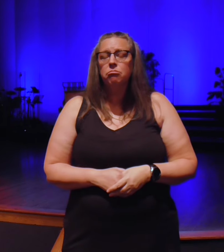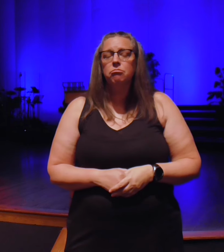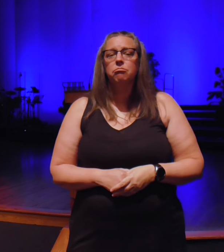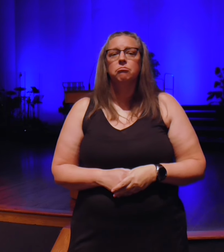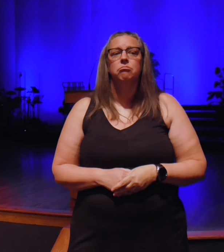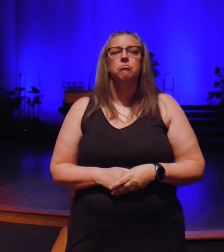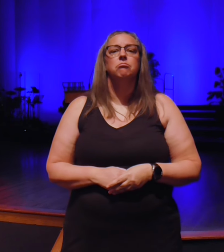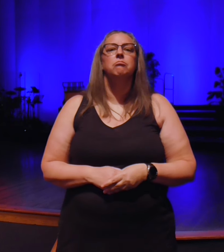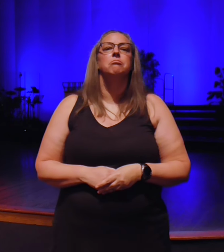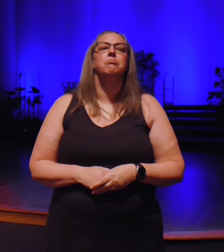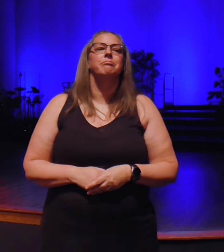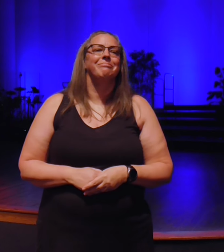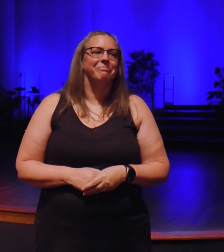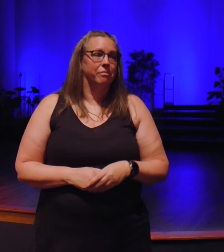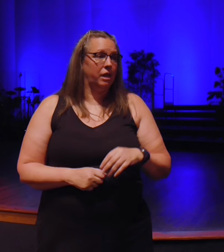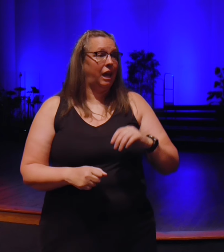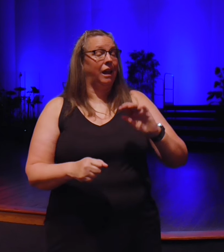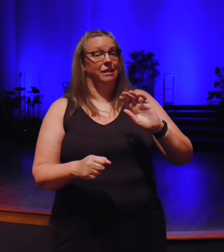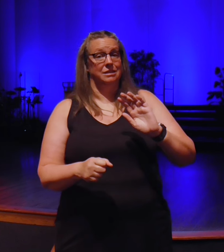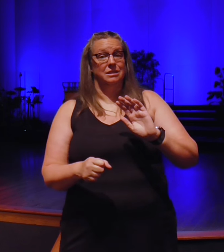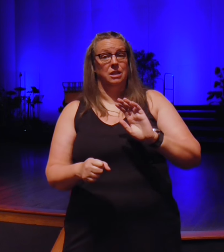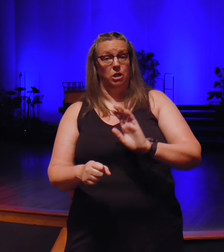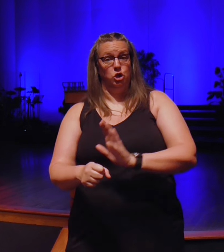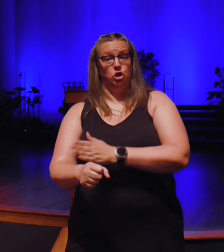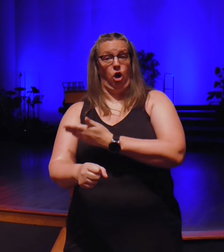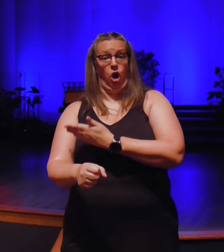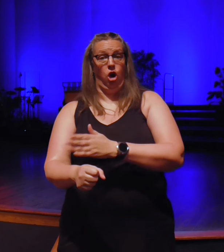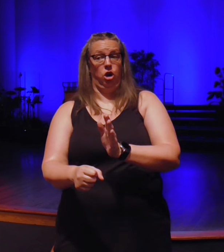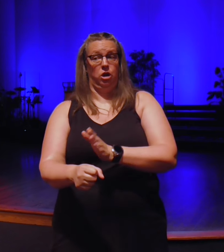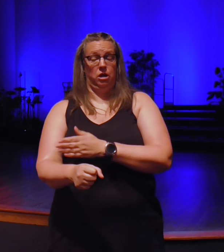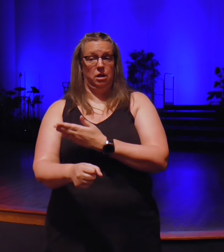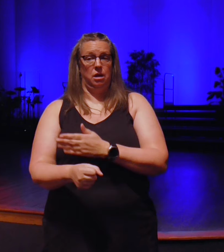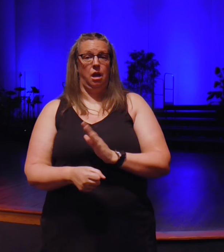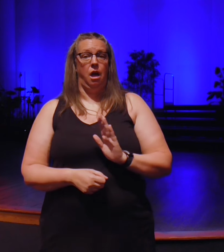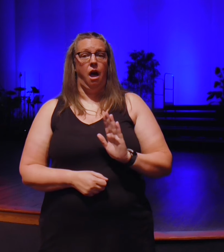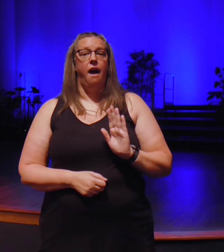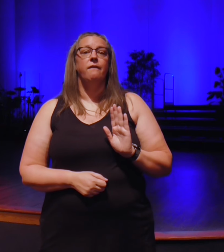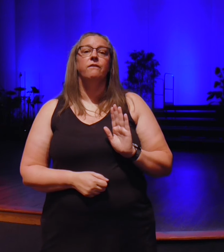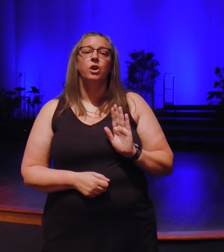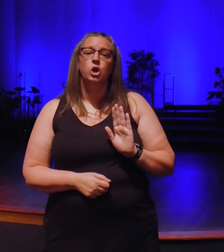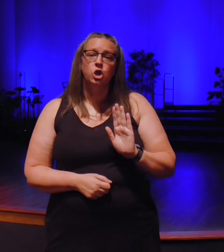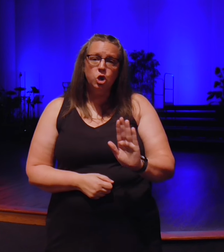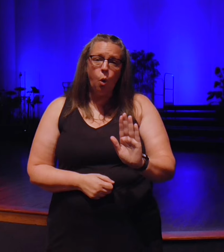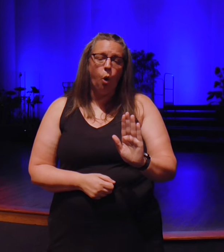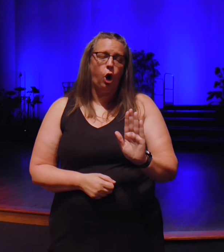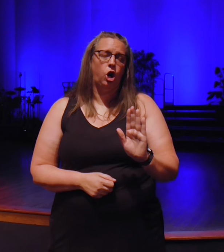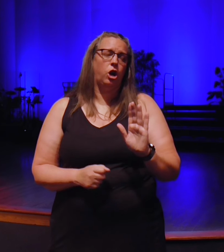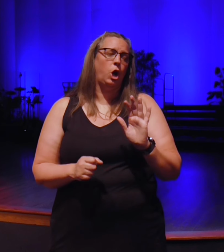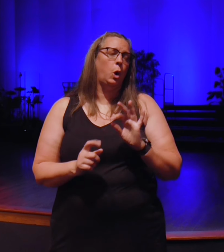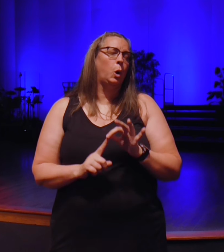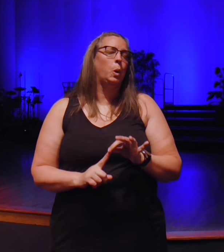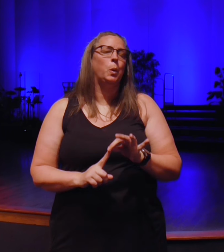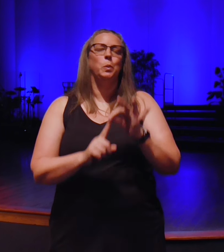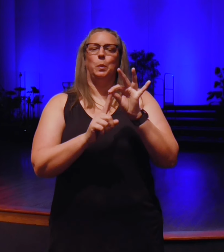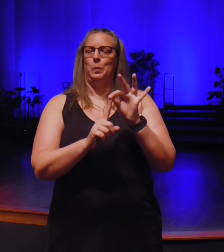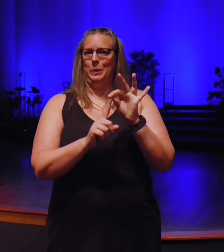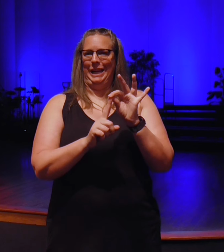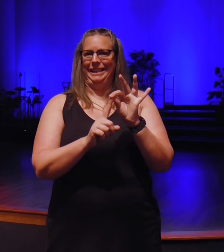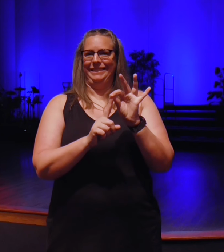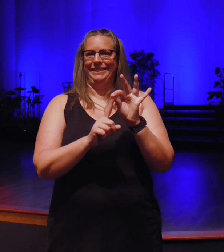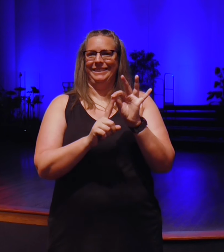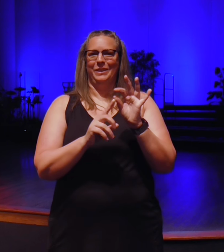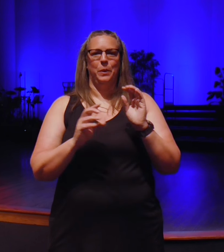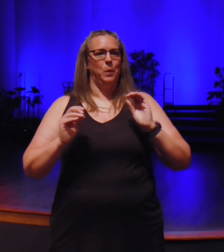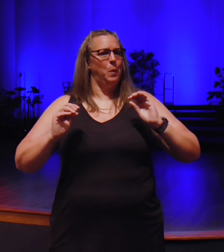It is the song of your brilliant uniqueness. It is the recognition that no one has